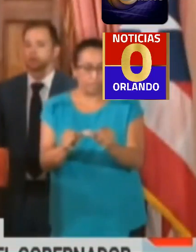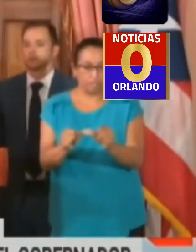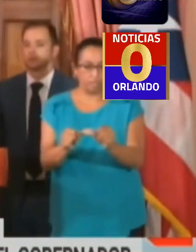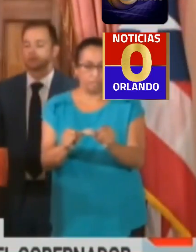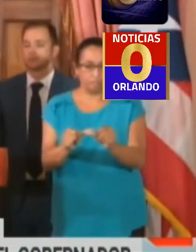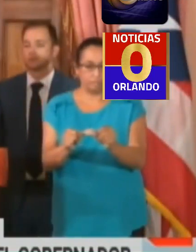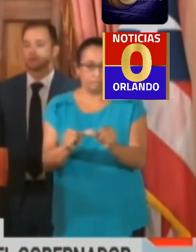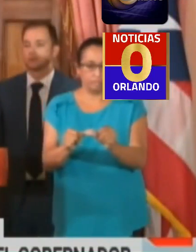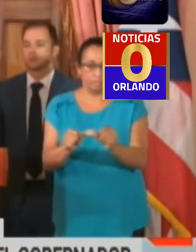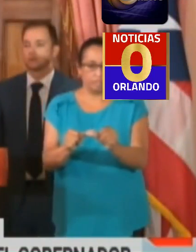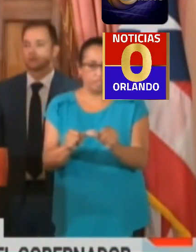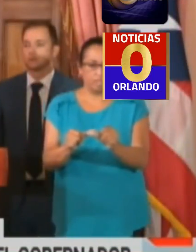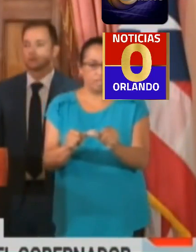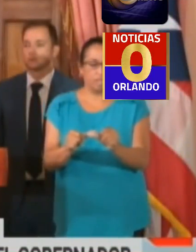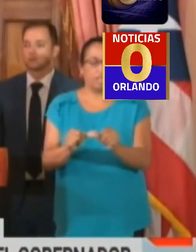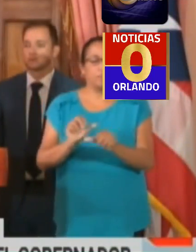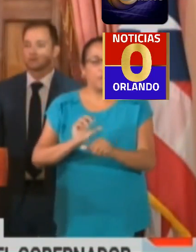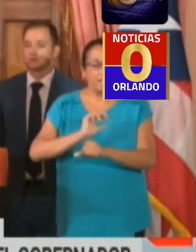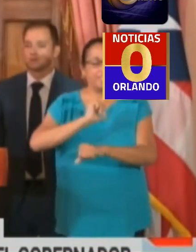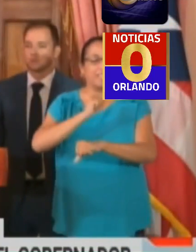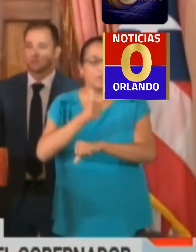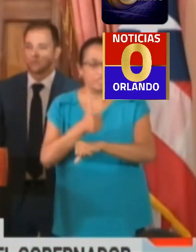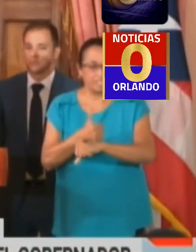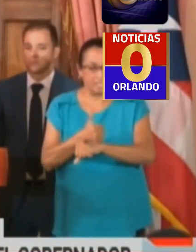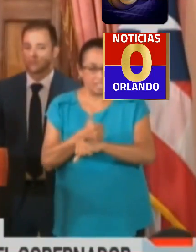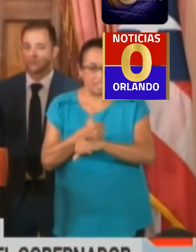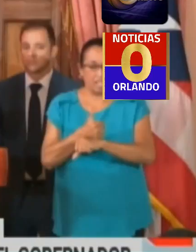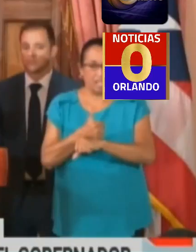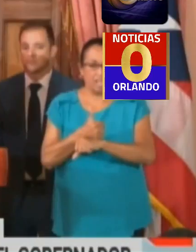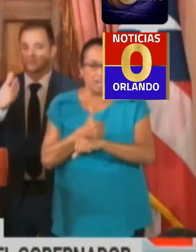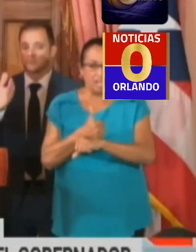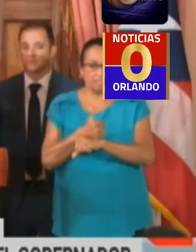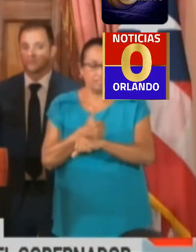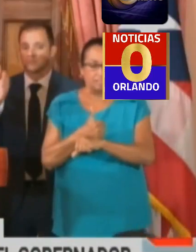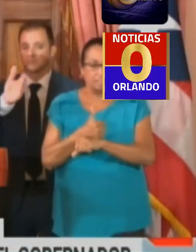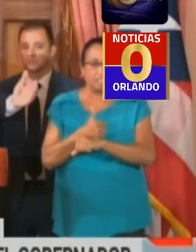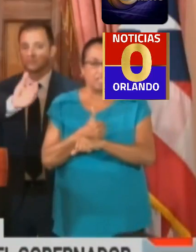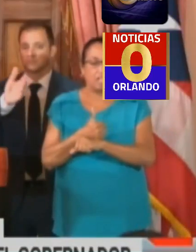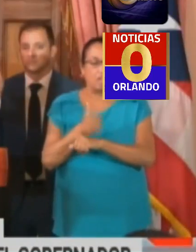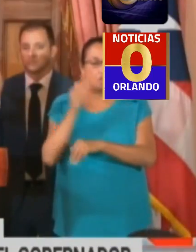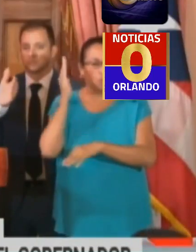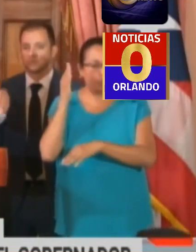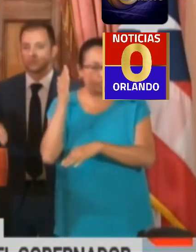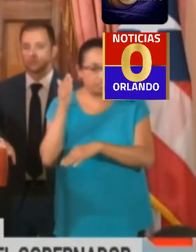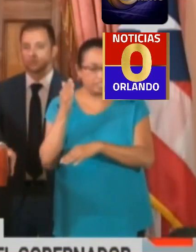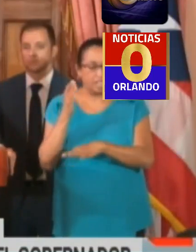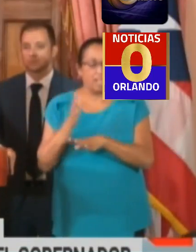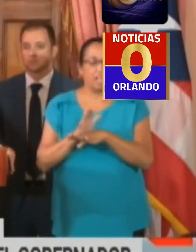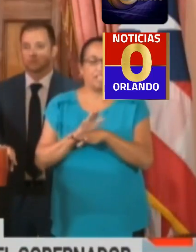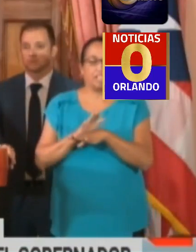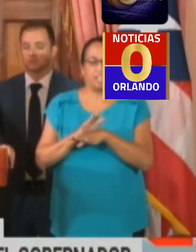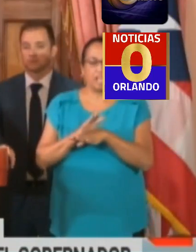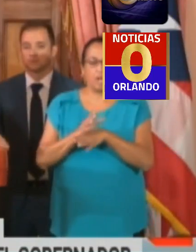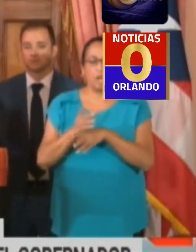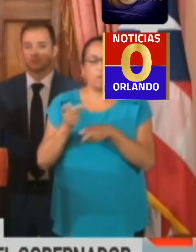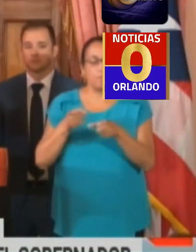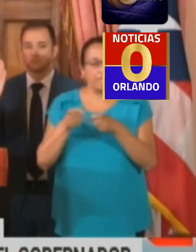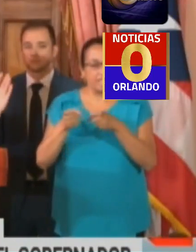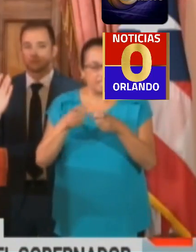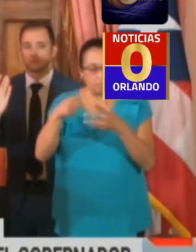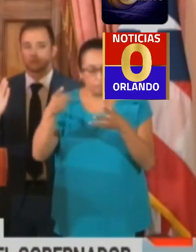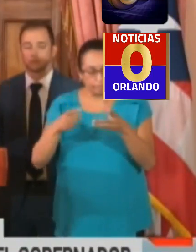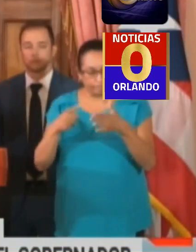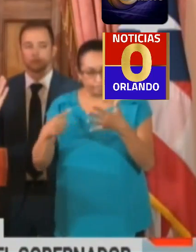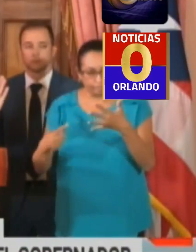effort to establish that confidence, to let everybody know there are mechanisms that are much